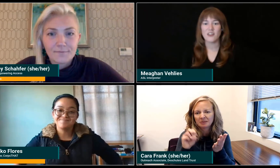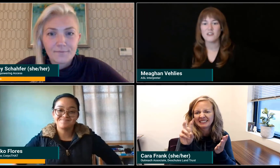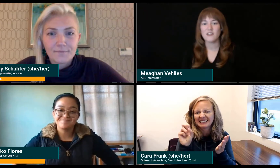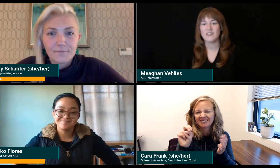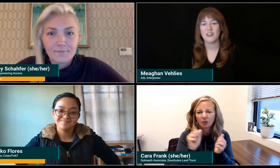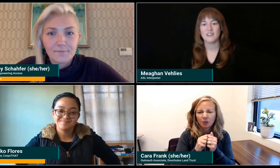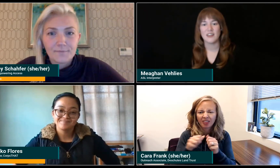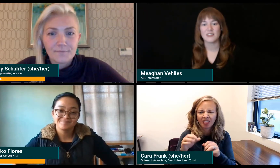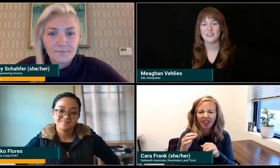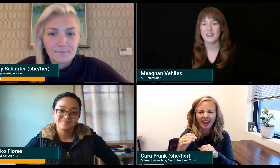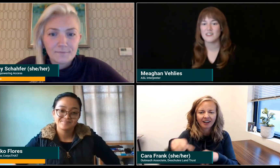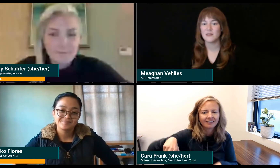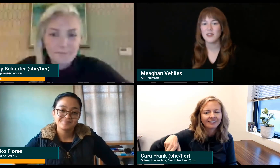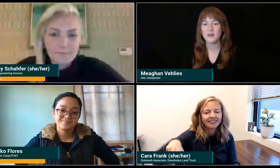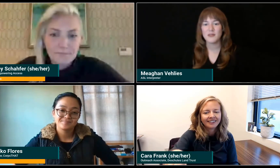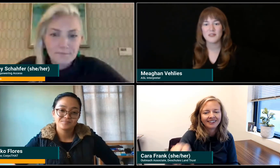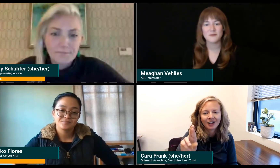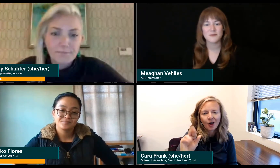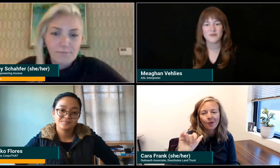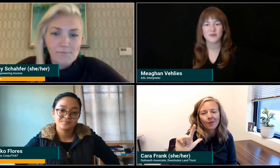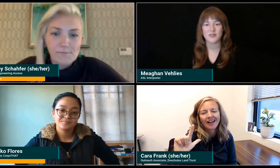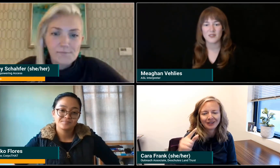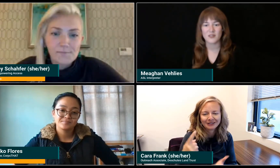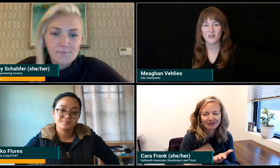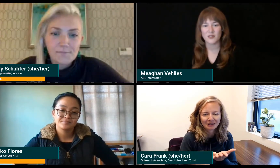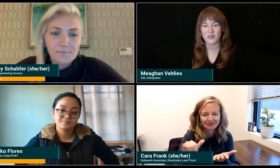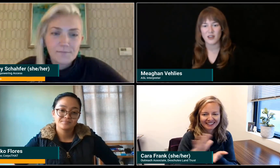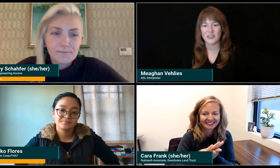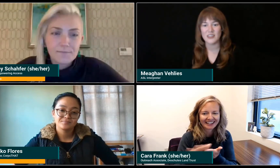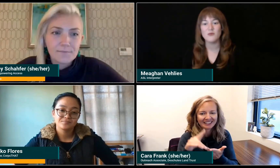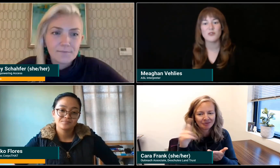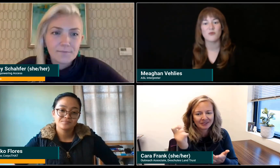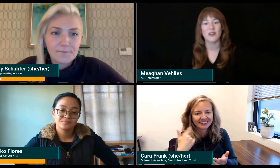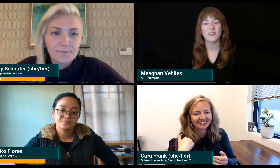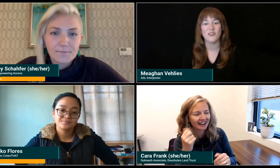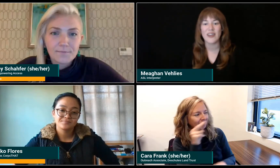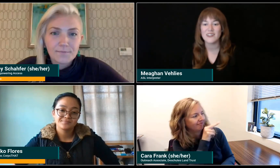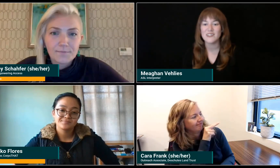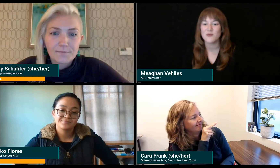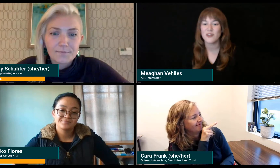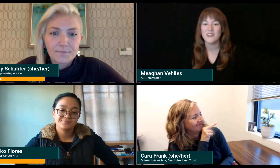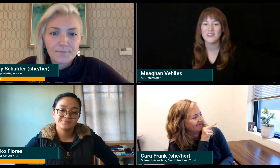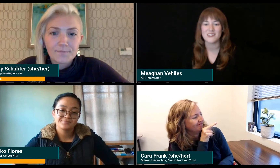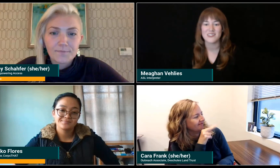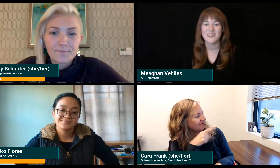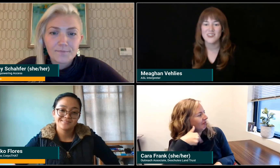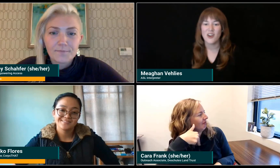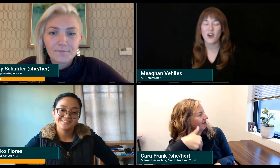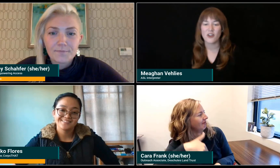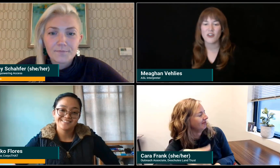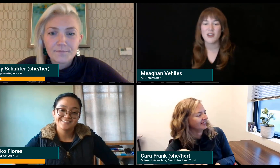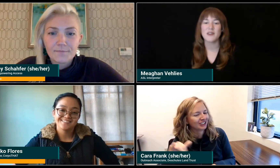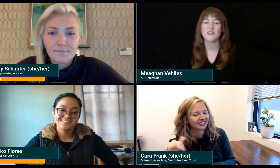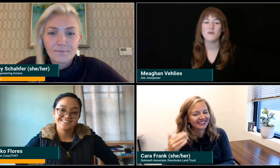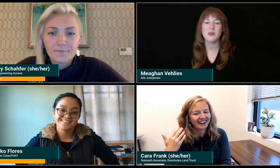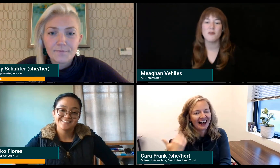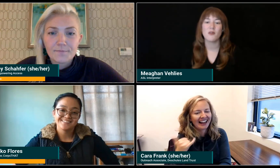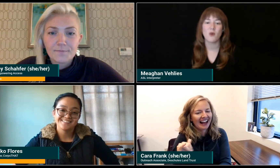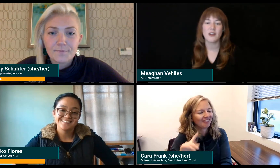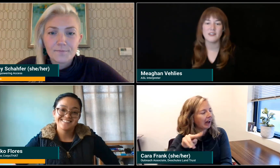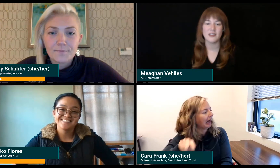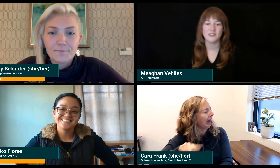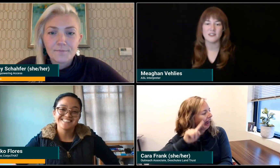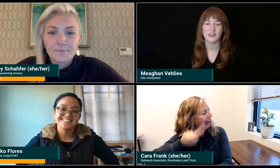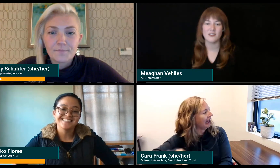Okay, and I'd also like to add to that sometimes even with adding some railings are great, because if people